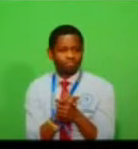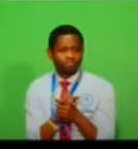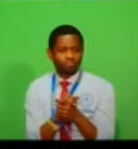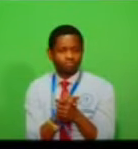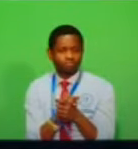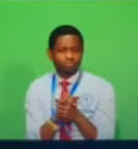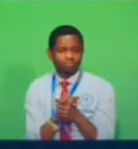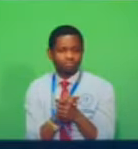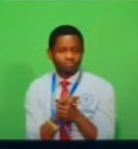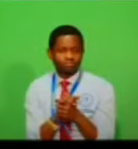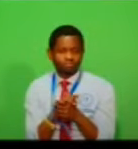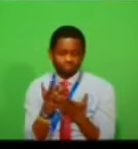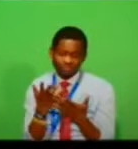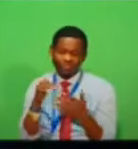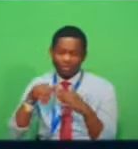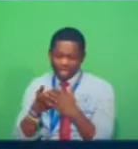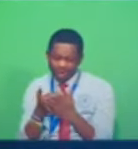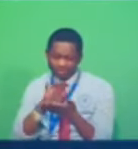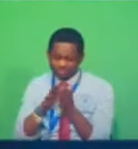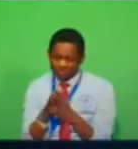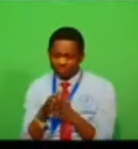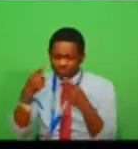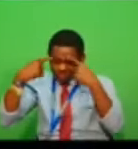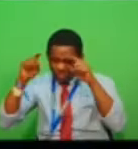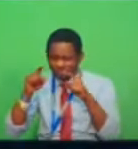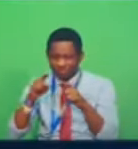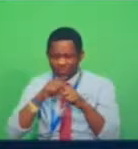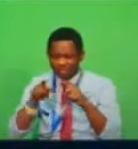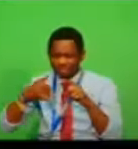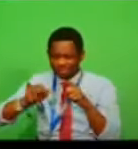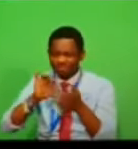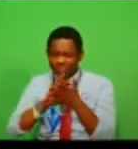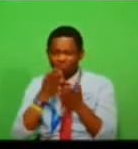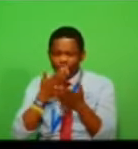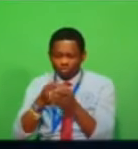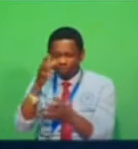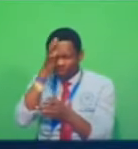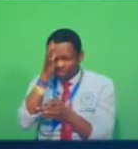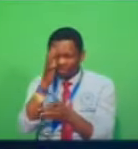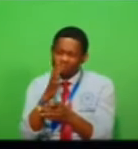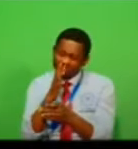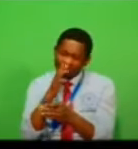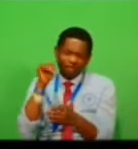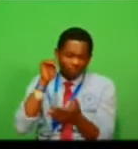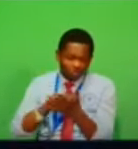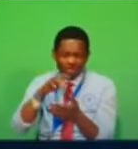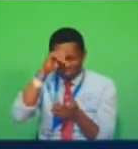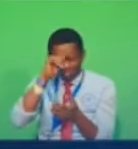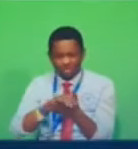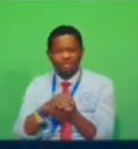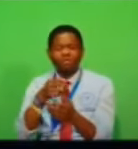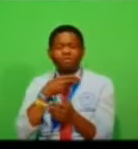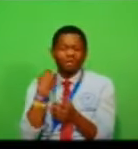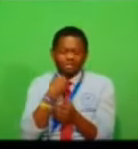being a husband, being a wife, being a mother, and also being a pastor, being